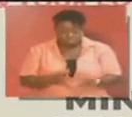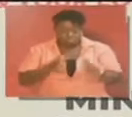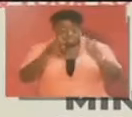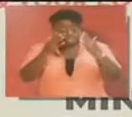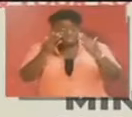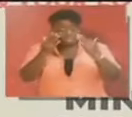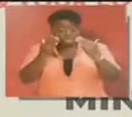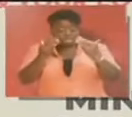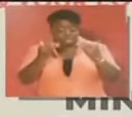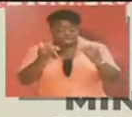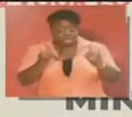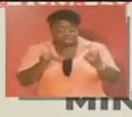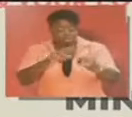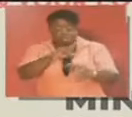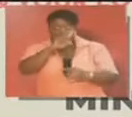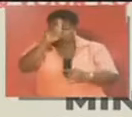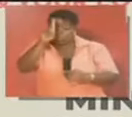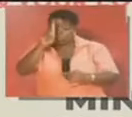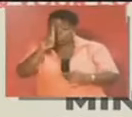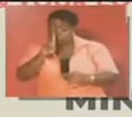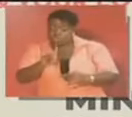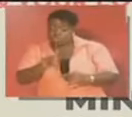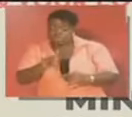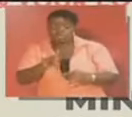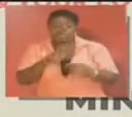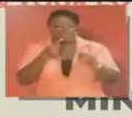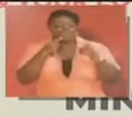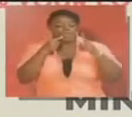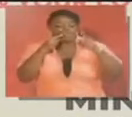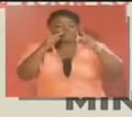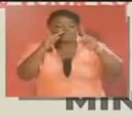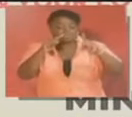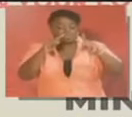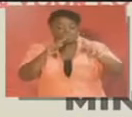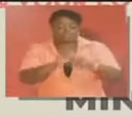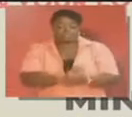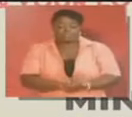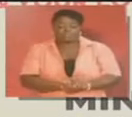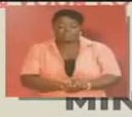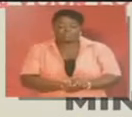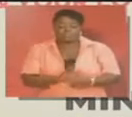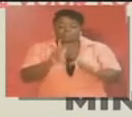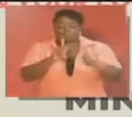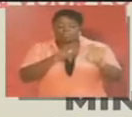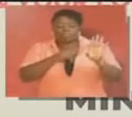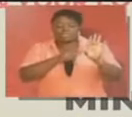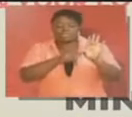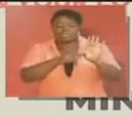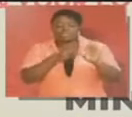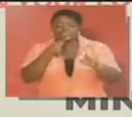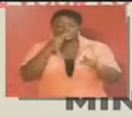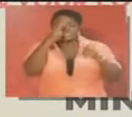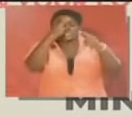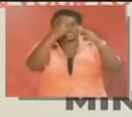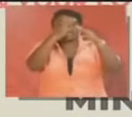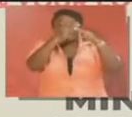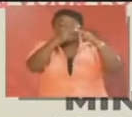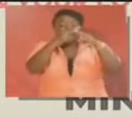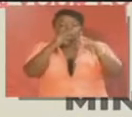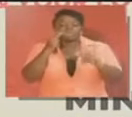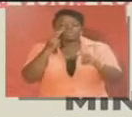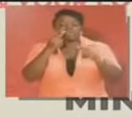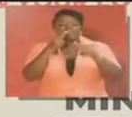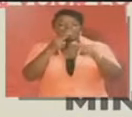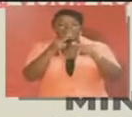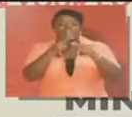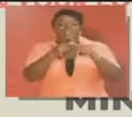now to the question and answer segment. We ask our media representatives, please begin by stating your name and the name of the media house